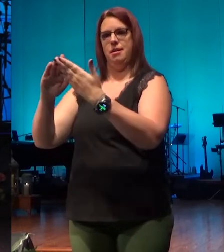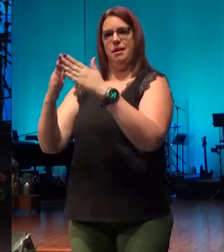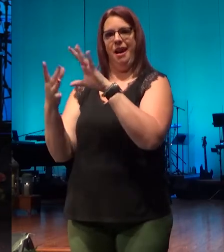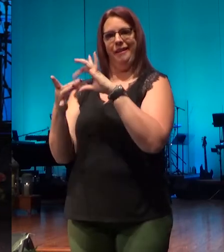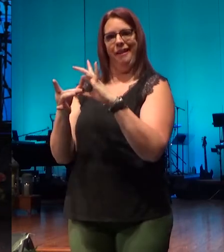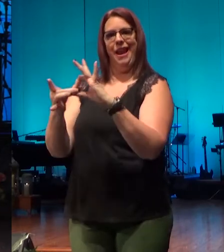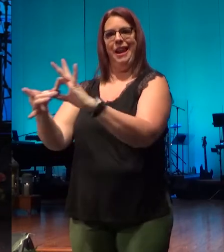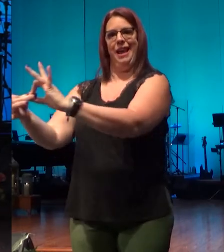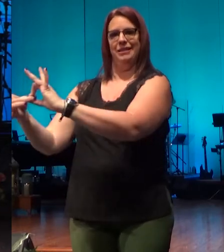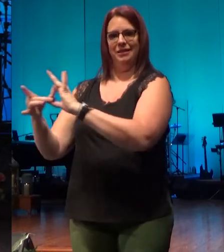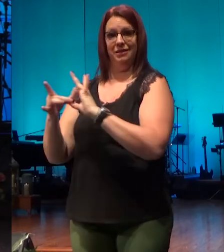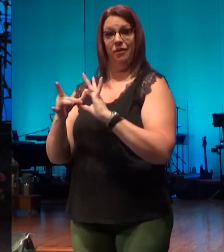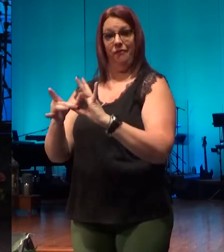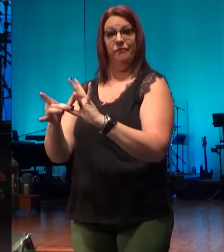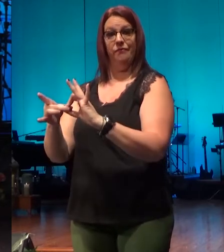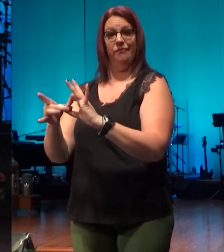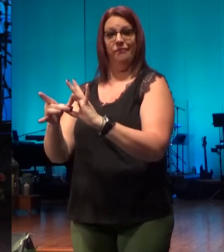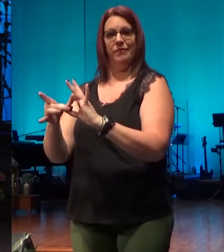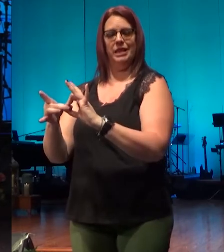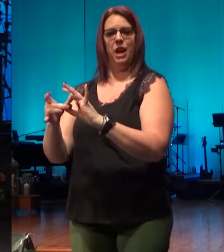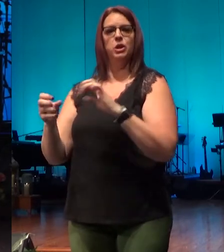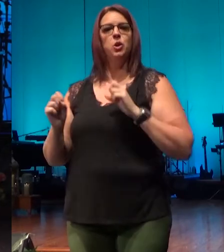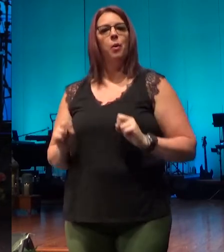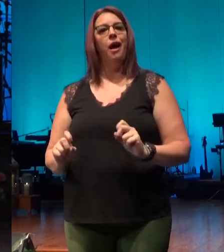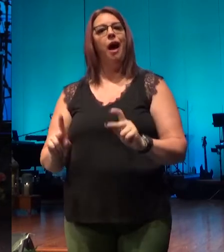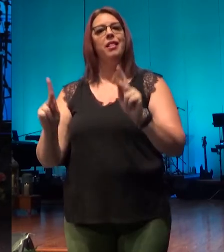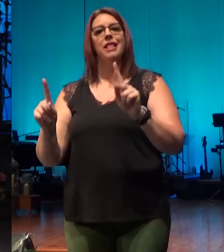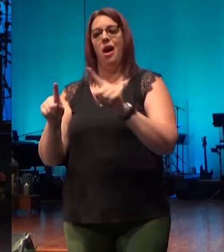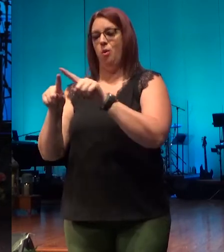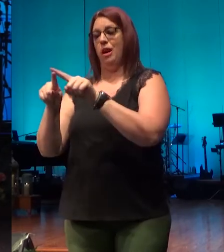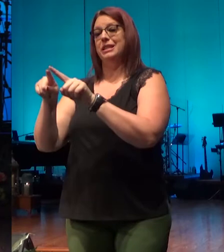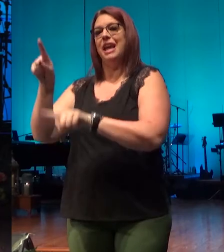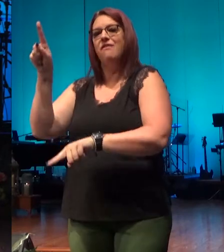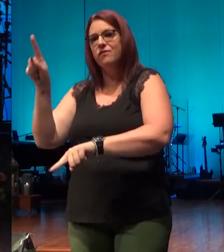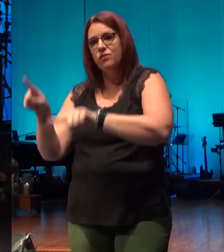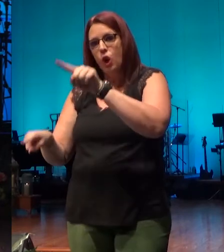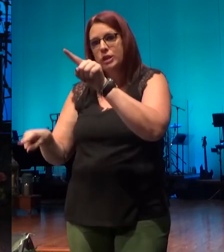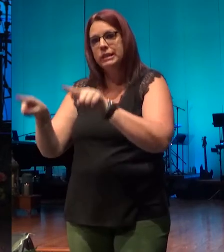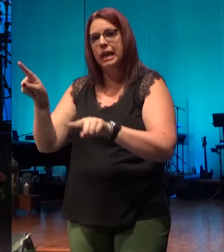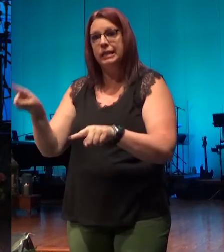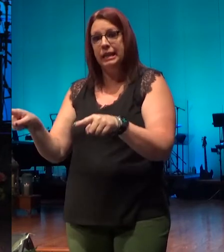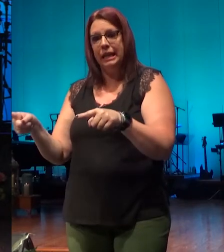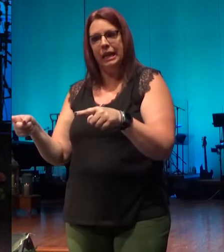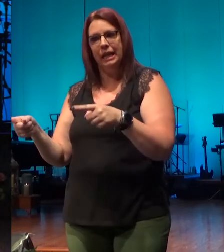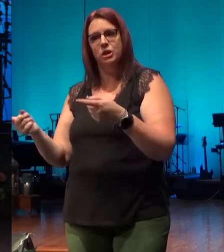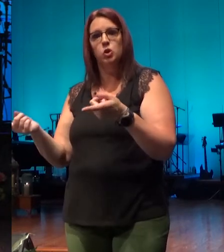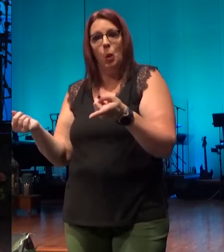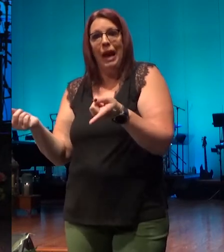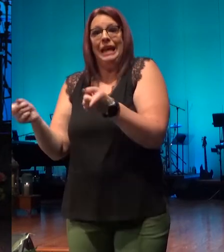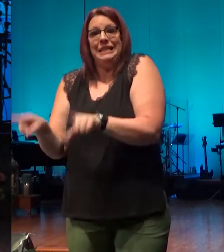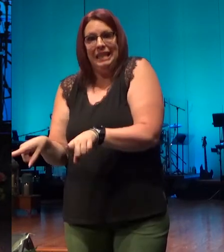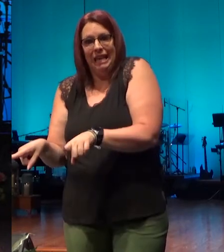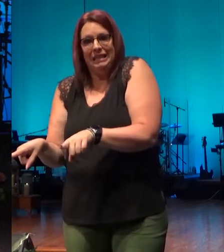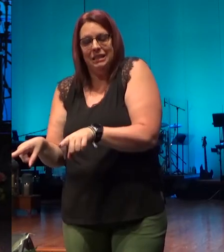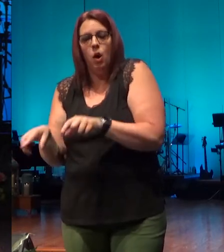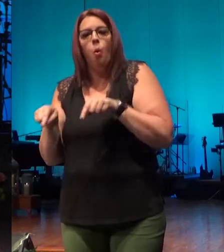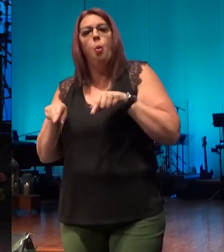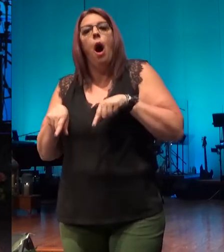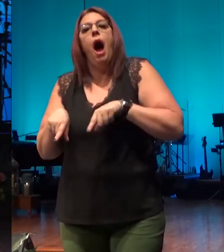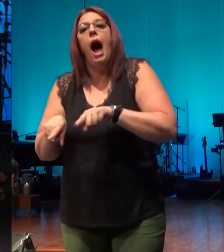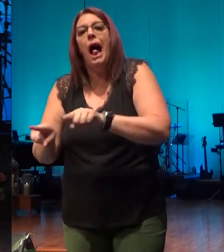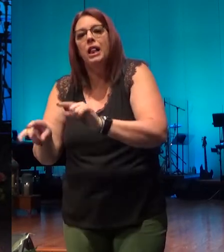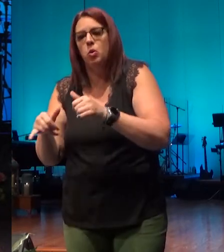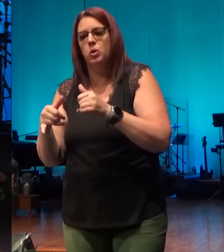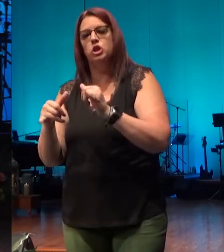connectivity, that we can allow the diversity to exist while we remain intact